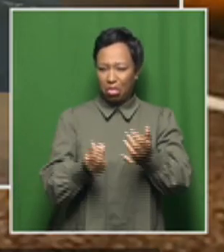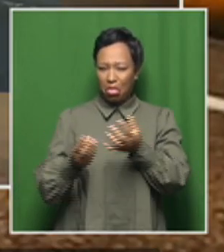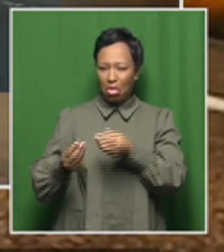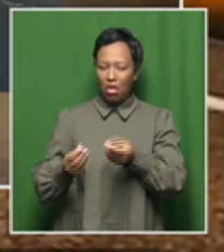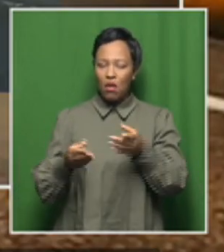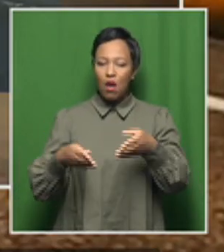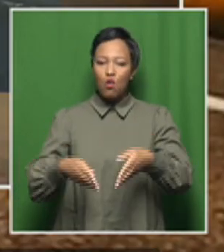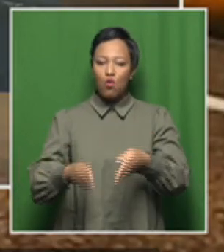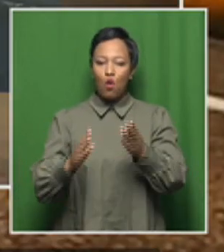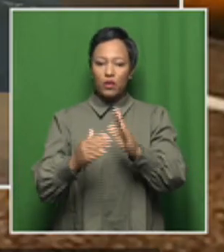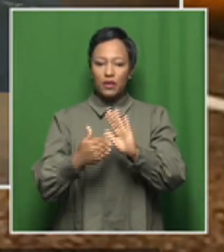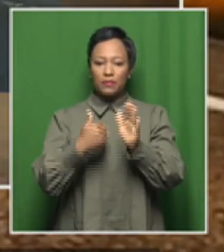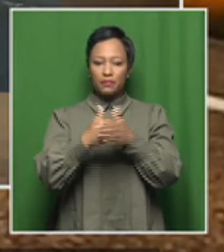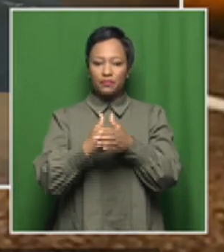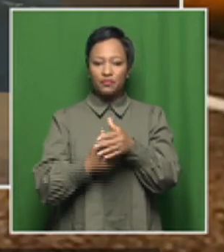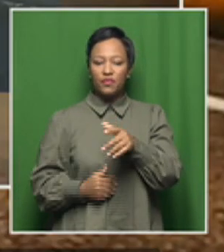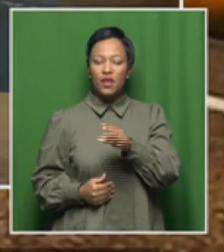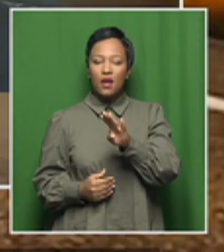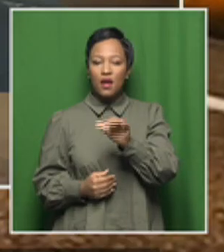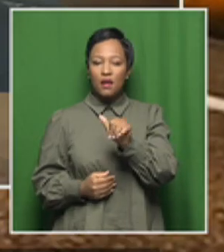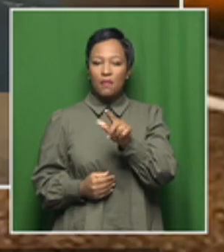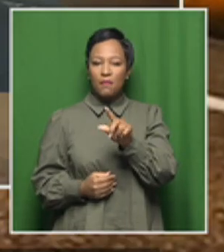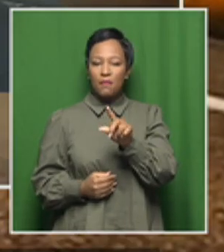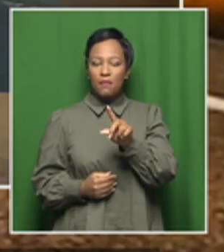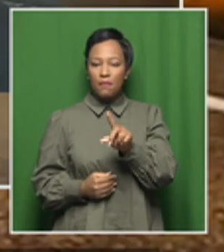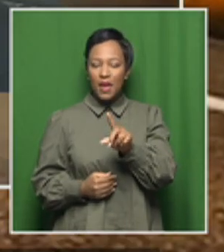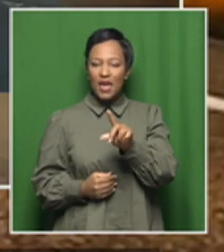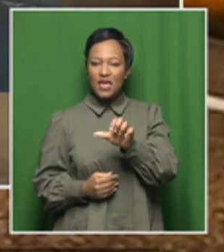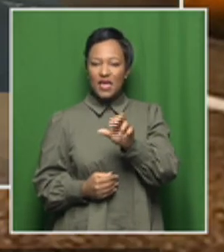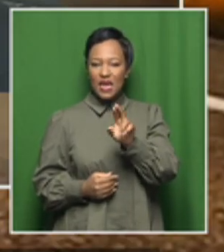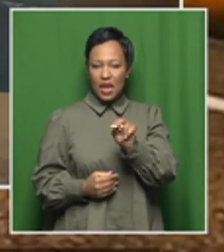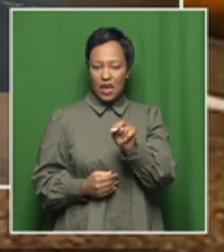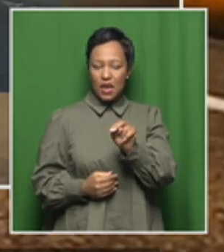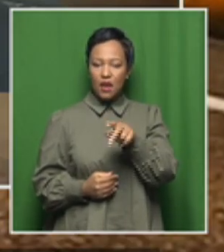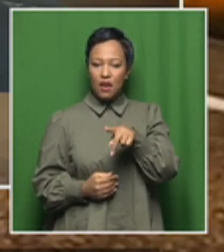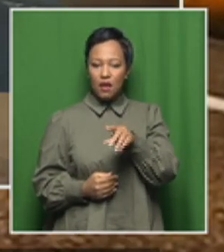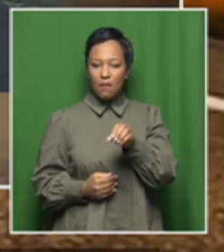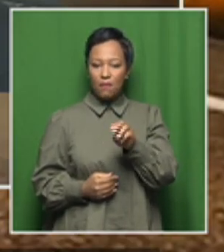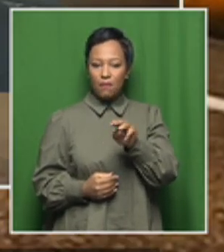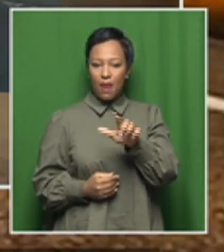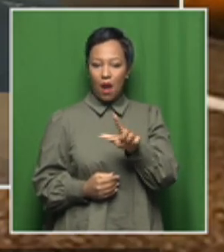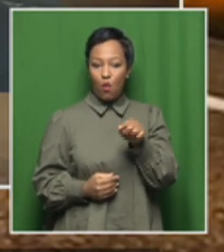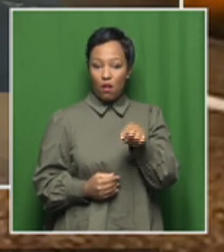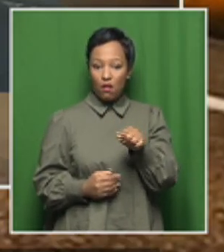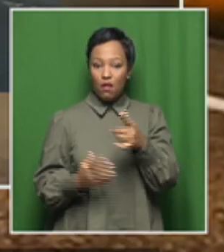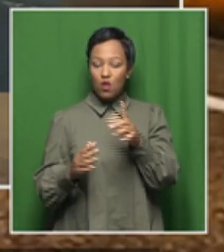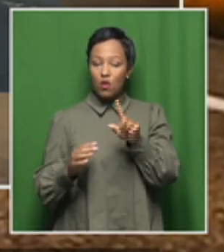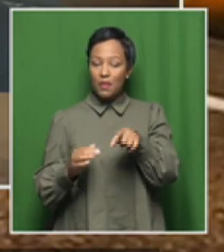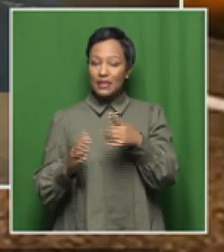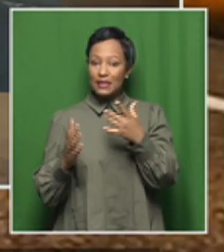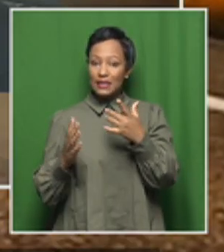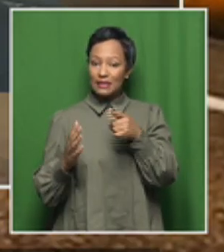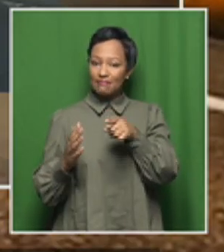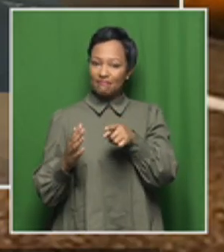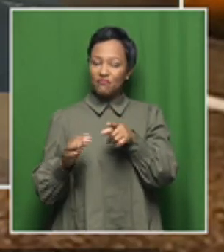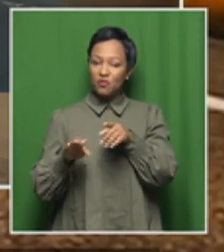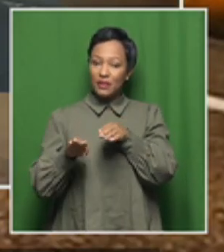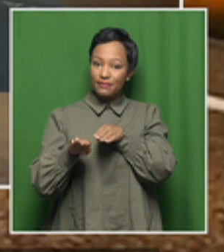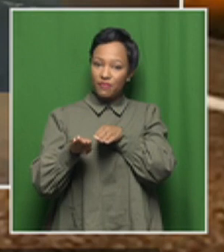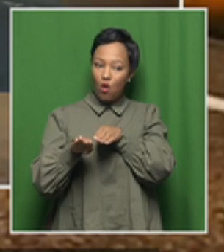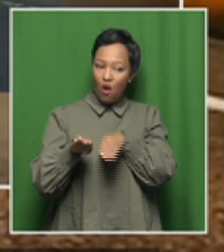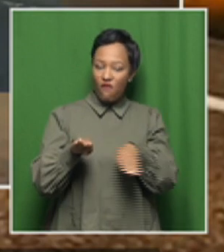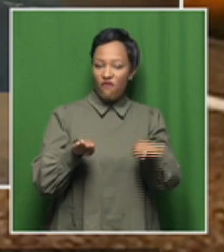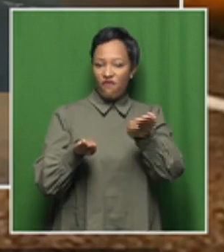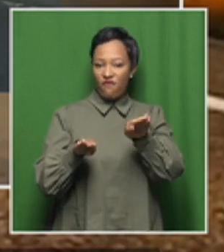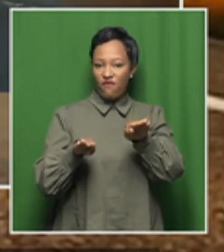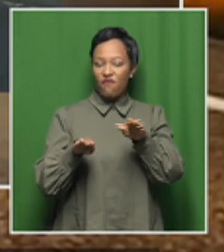of Khayelitsha. Baden-Powell closed at Monwa BC due to thick sand across the carriageway. So you'll either be taken off at the closure points and